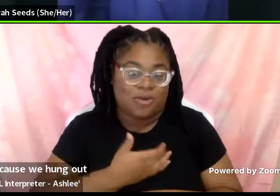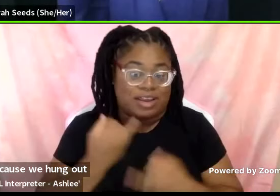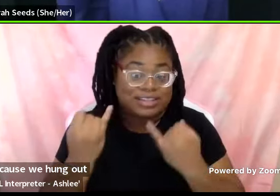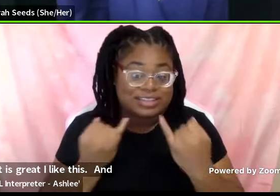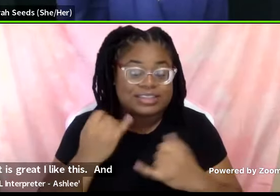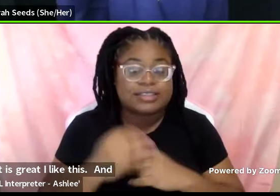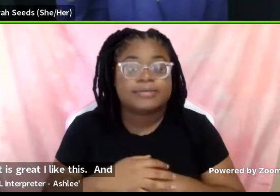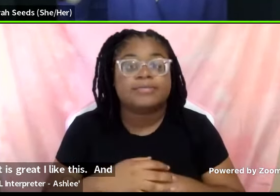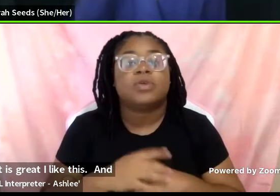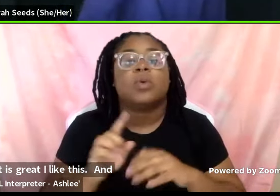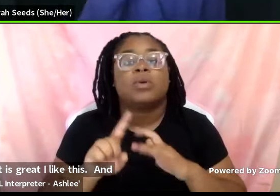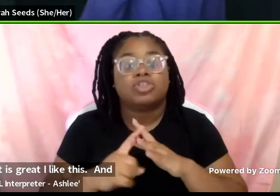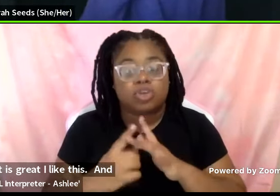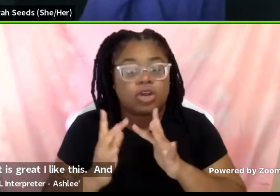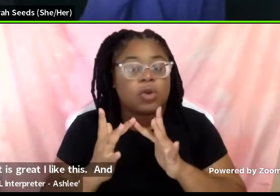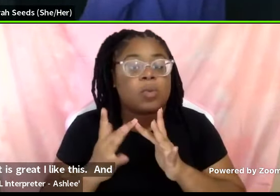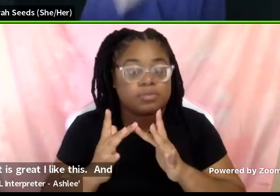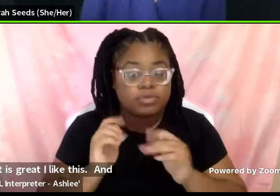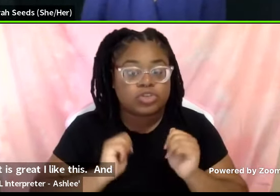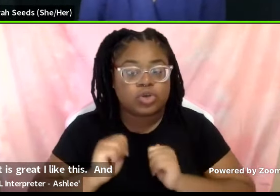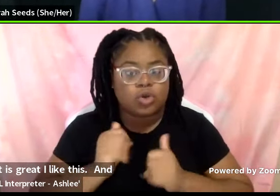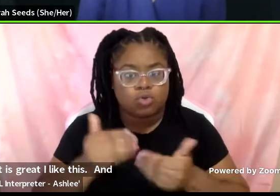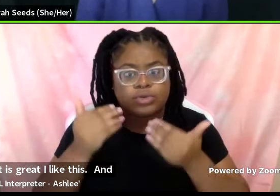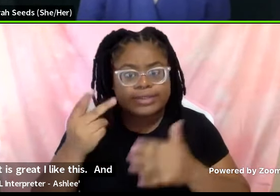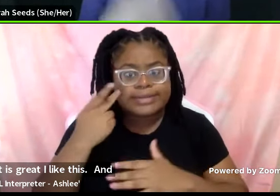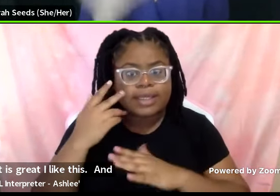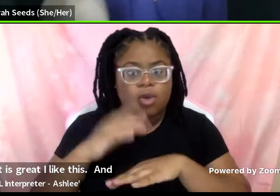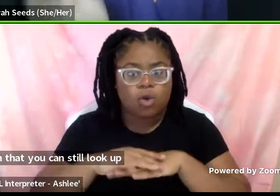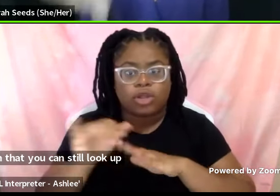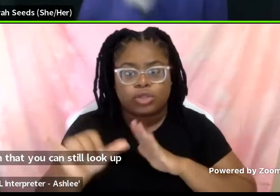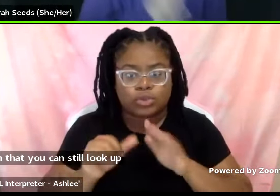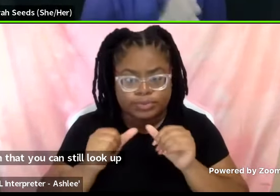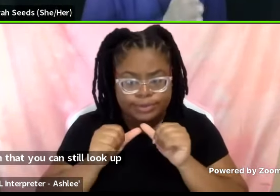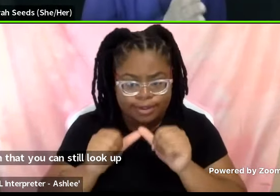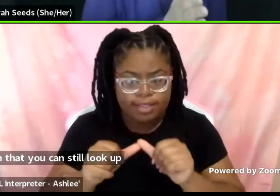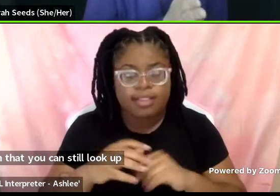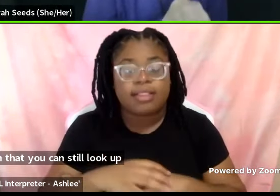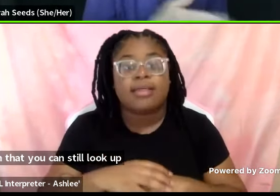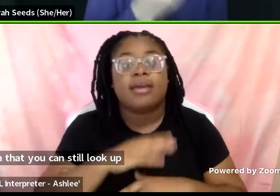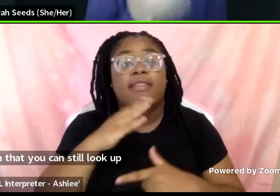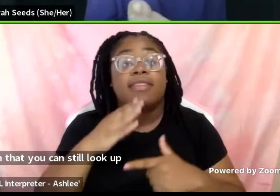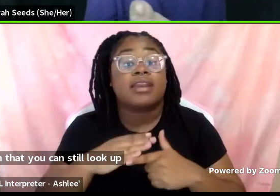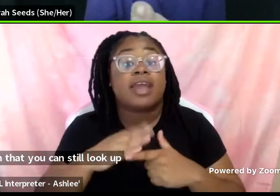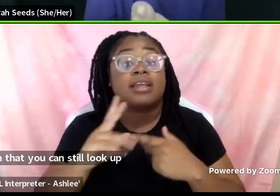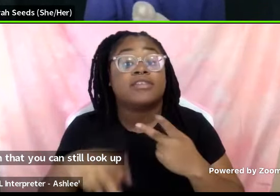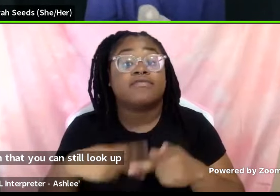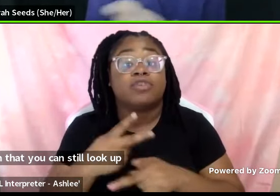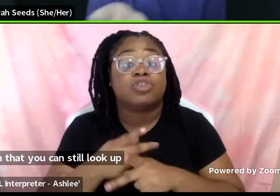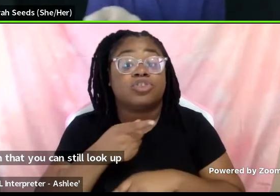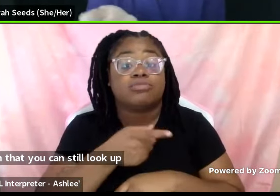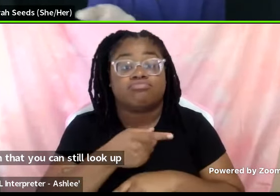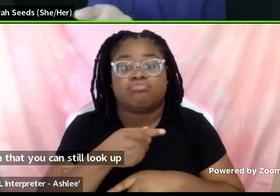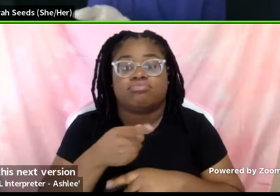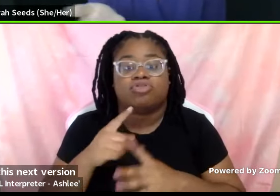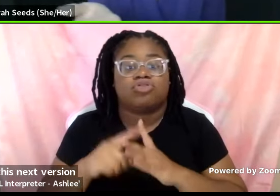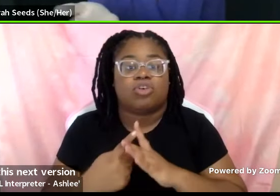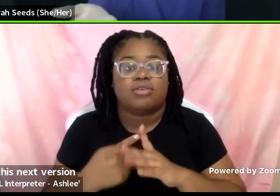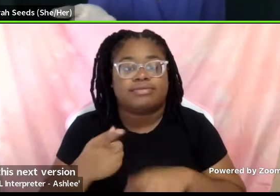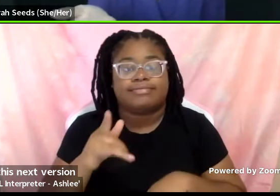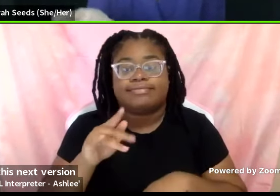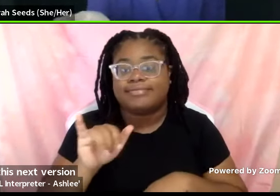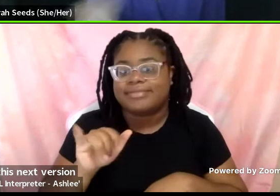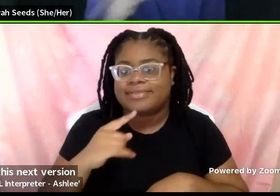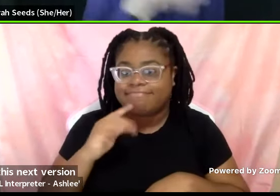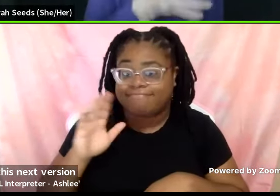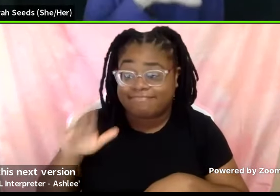version that you can still look up, is on YouTube. And then this next version came about when Lindsay kind of was like, Sarah, this has gotten a lot